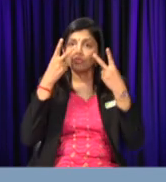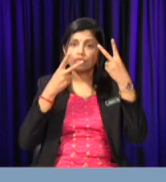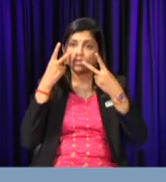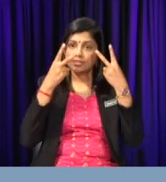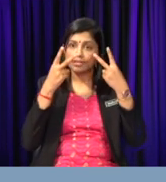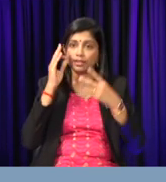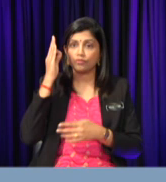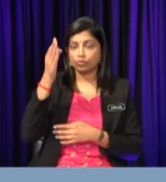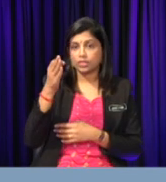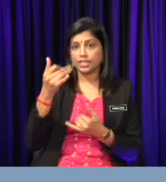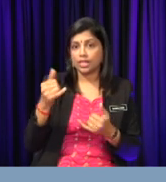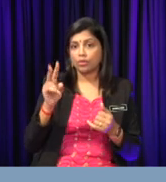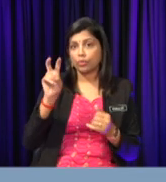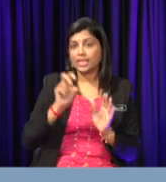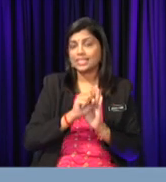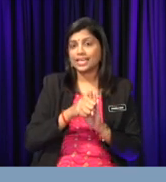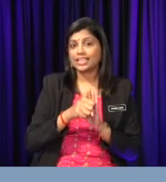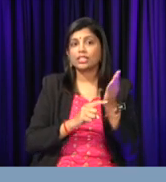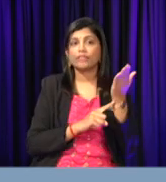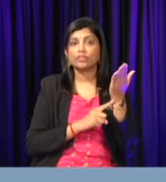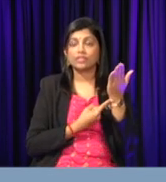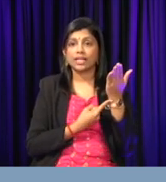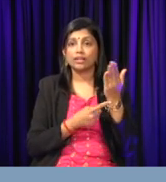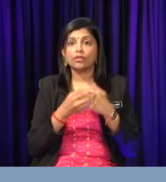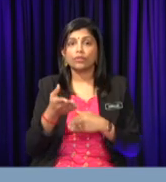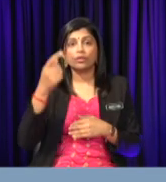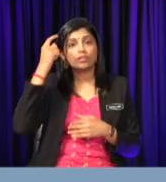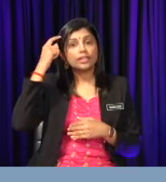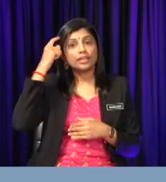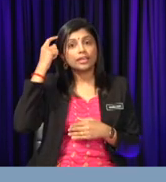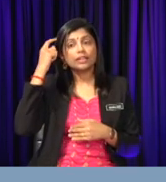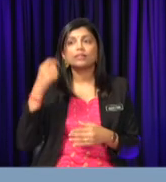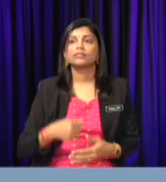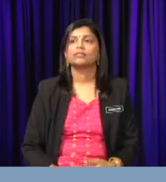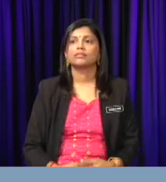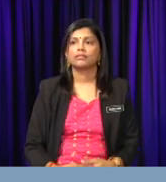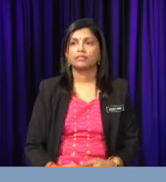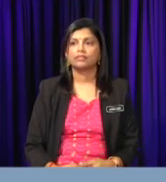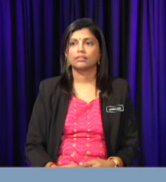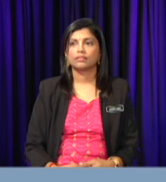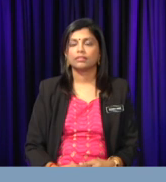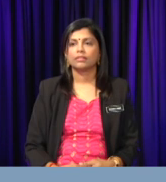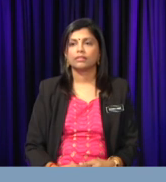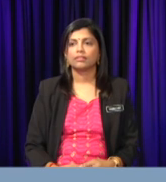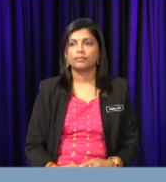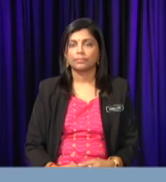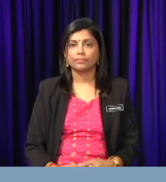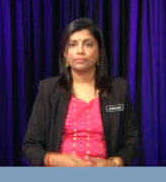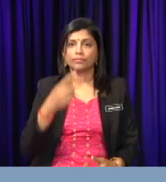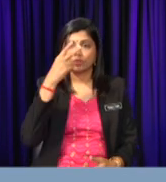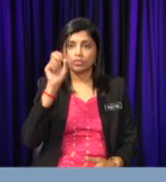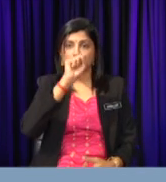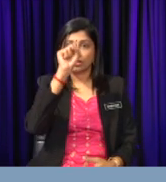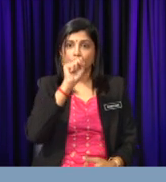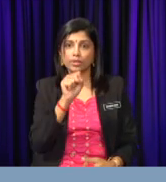20 seconds, tick-tock. All right. So they have about 20 seconds here? Yes. Can you imagine just 20 seconds to prepare, looking at the questions